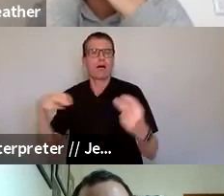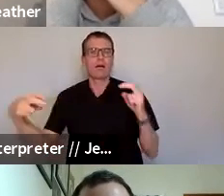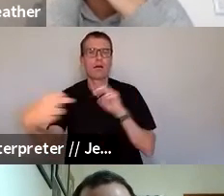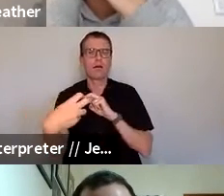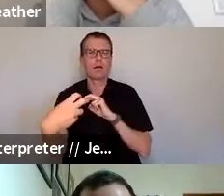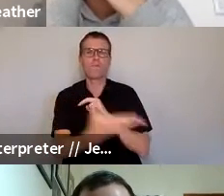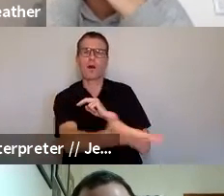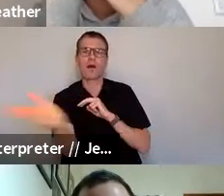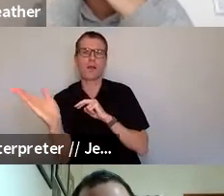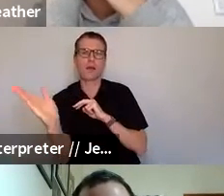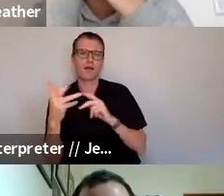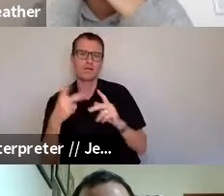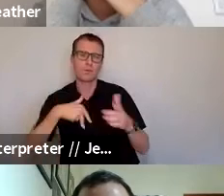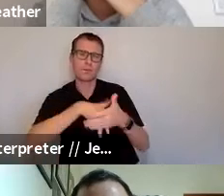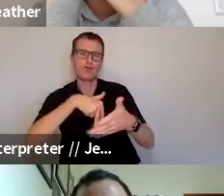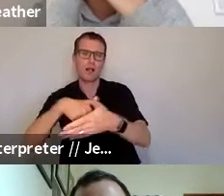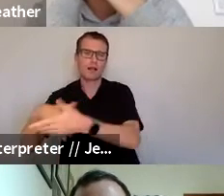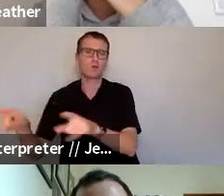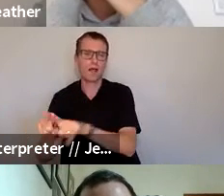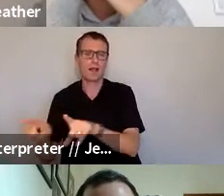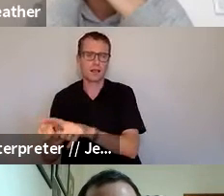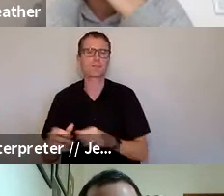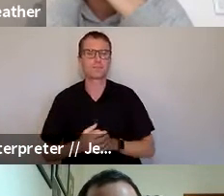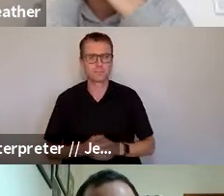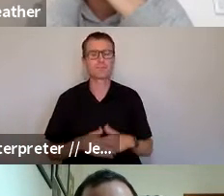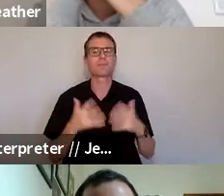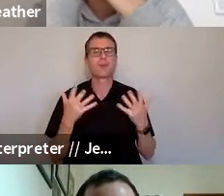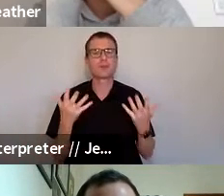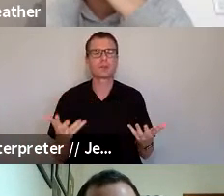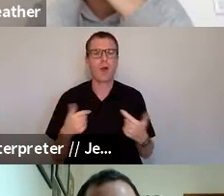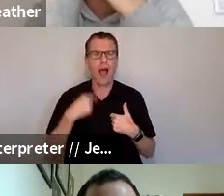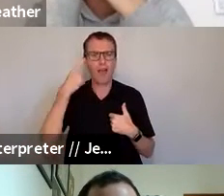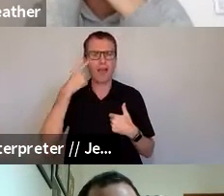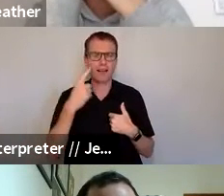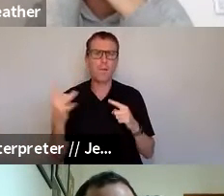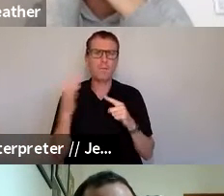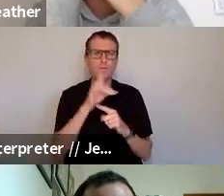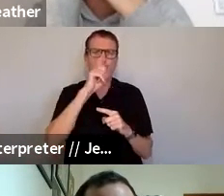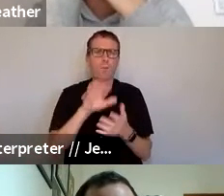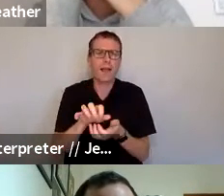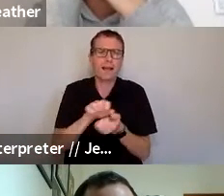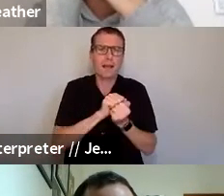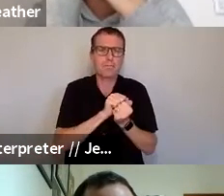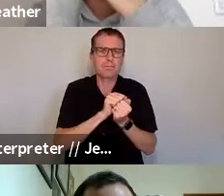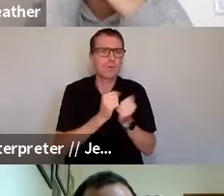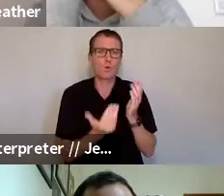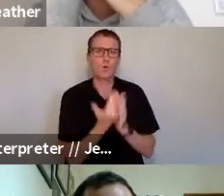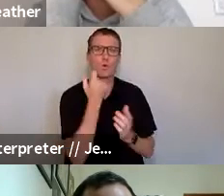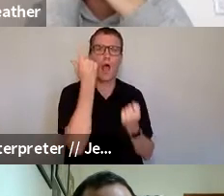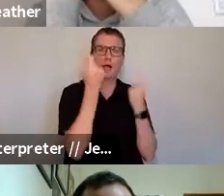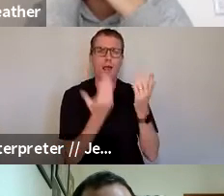encourage, is to hold on to that innovation and that sense of exploration.